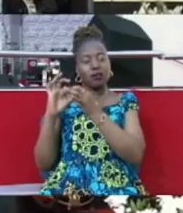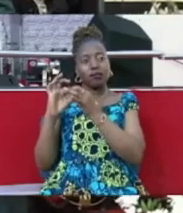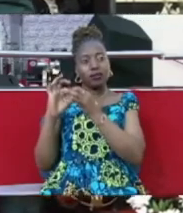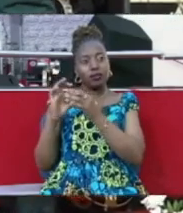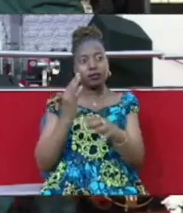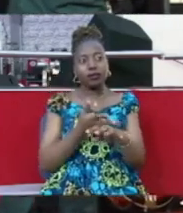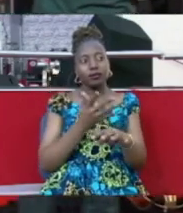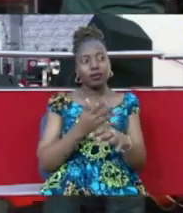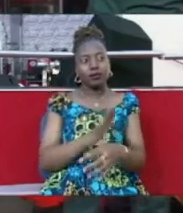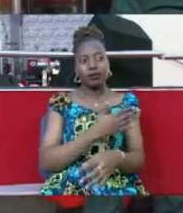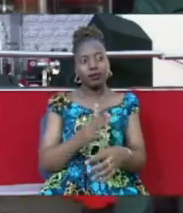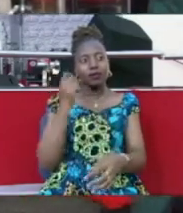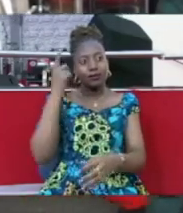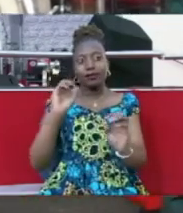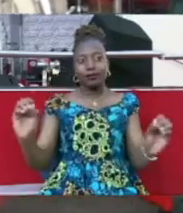Nege naga.